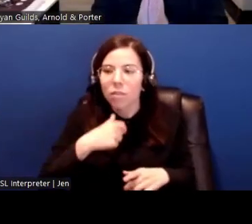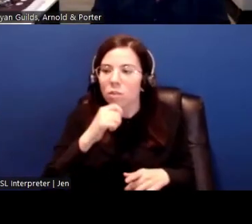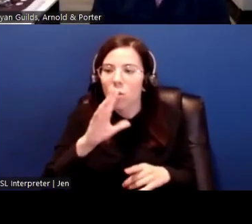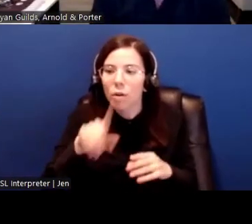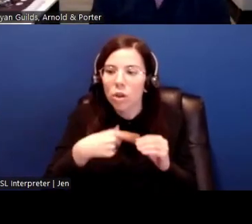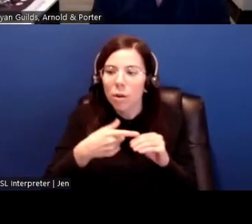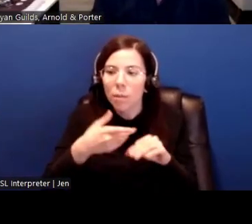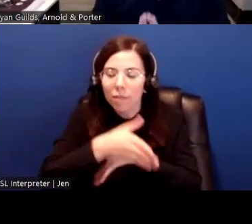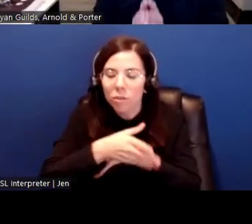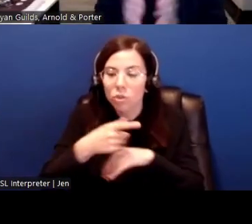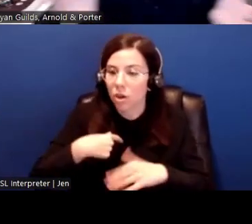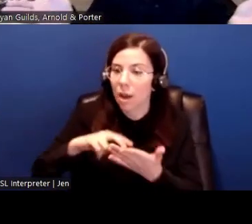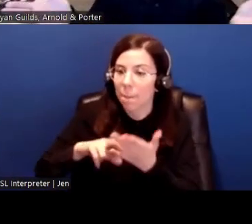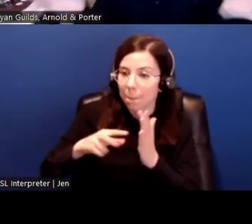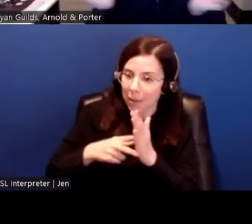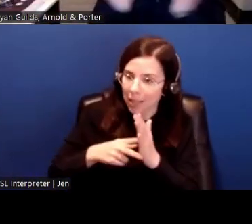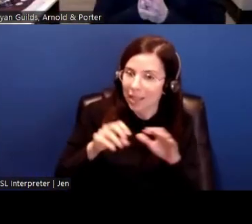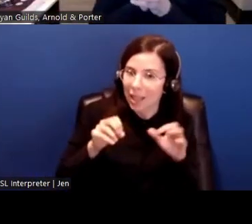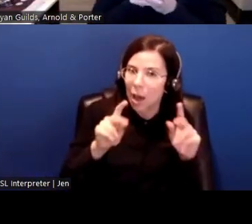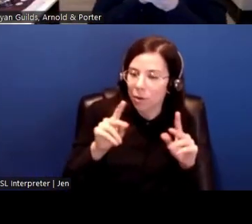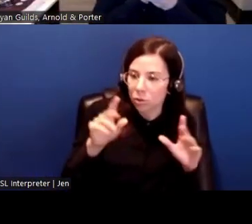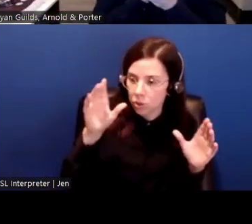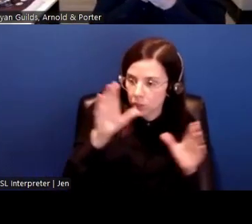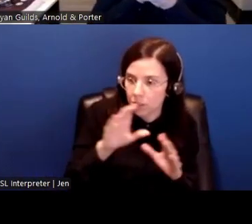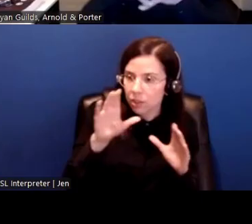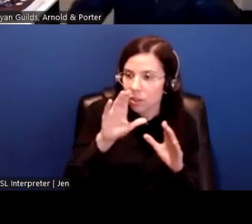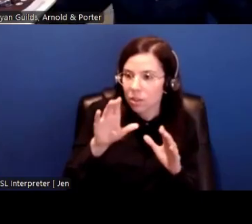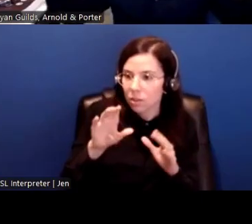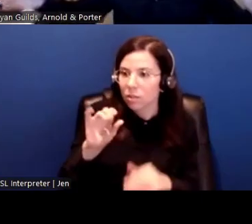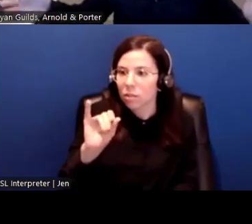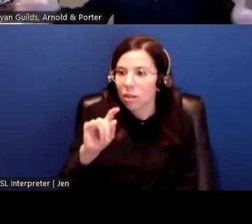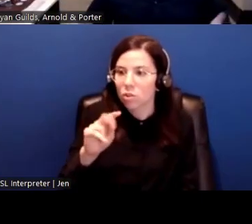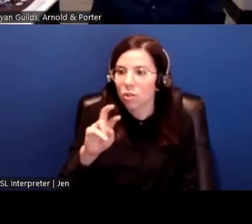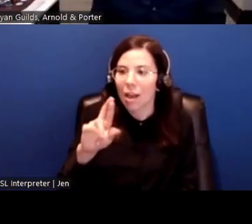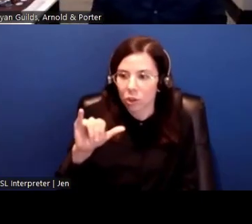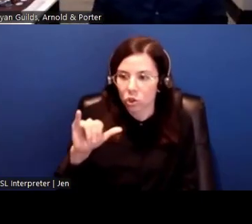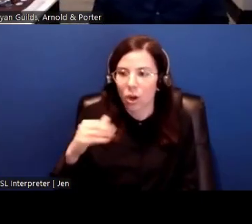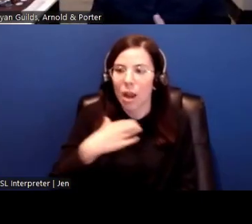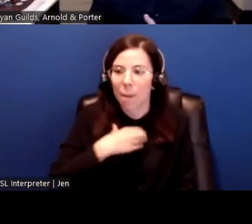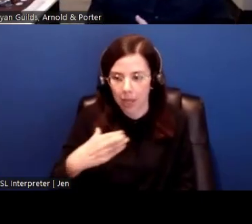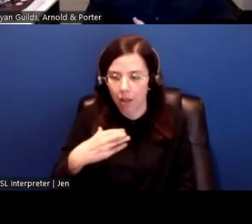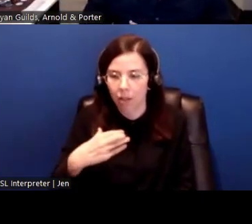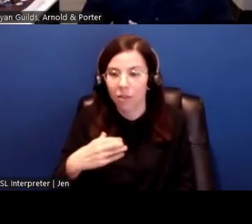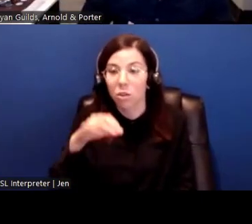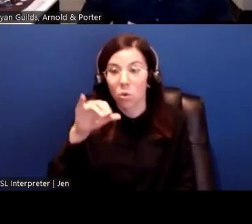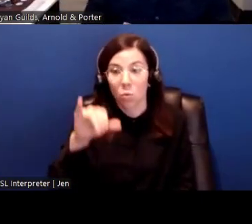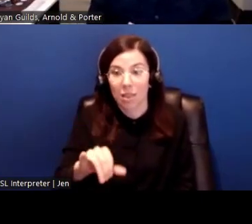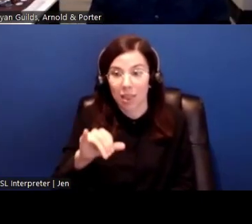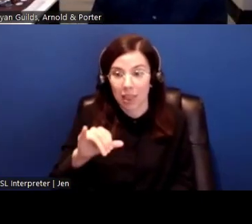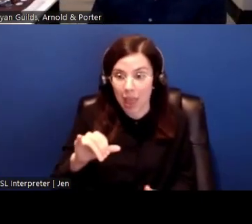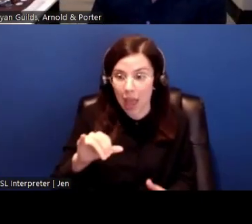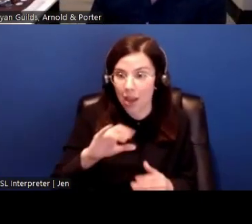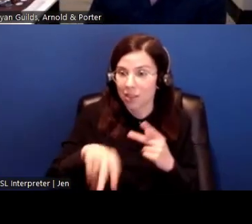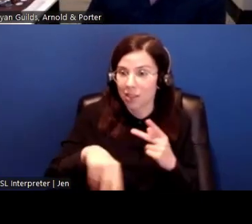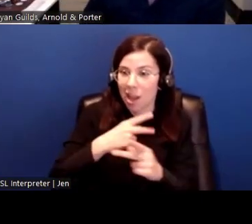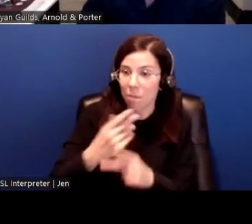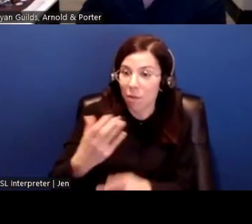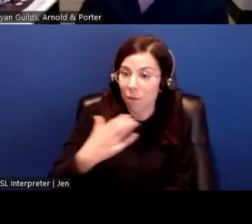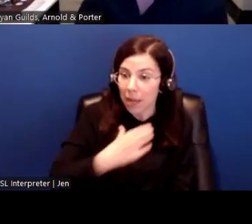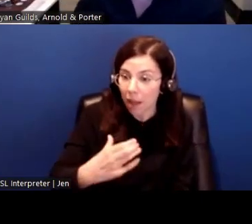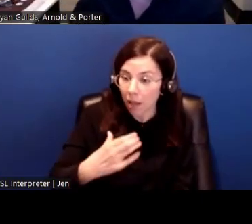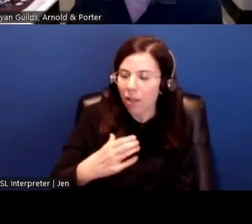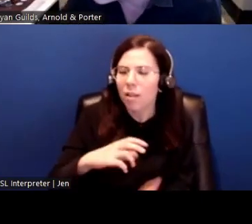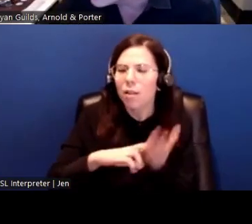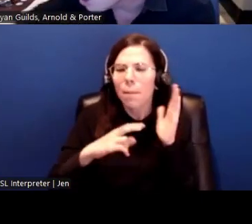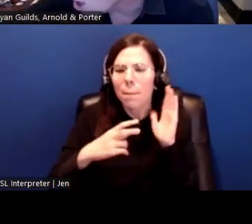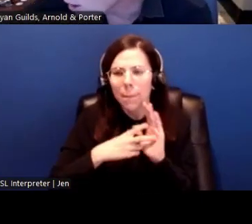is the opportunity to seek exactly an interlocutory appeal. And that interlocutory appeal happens so that the